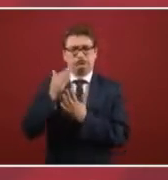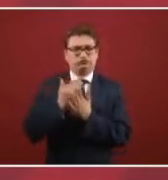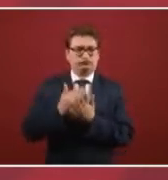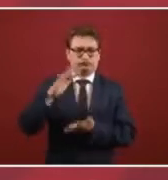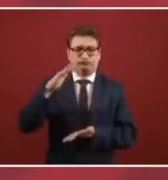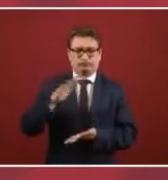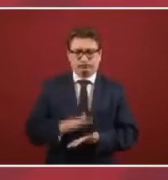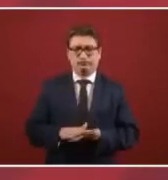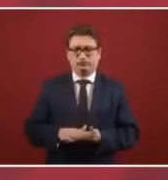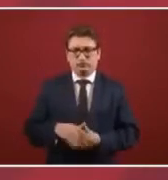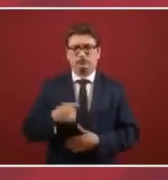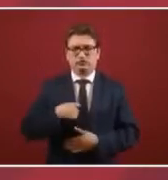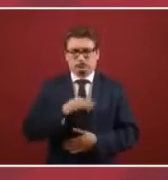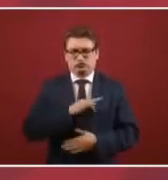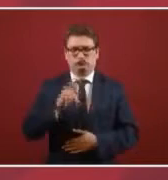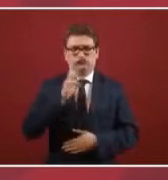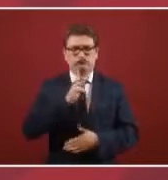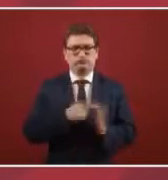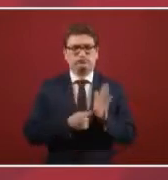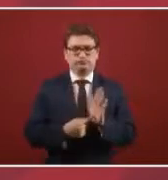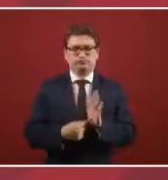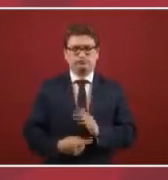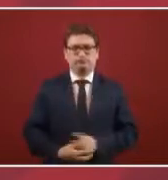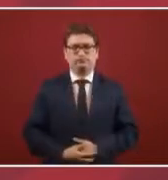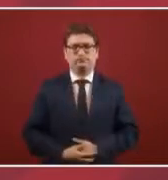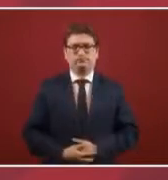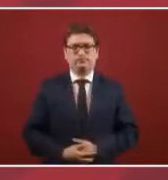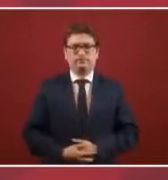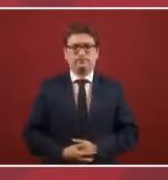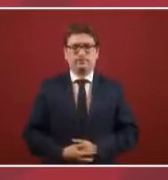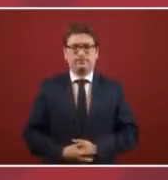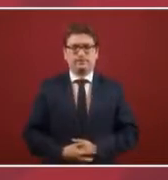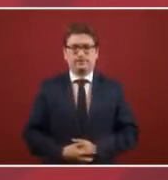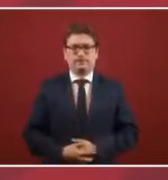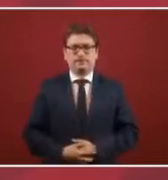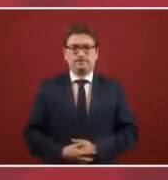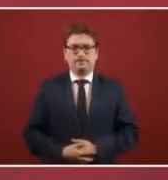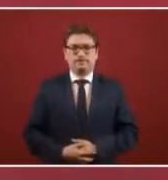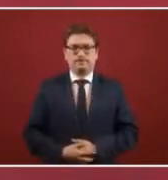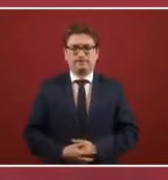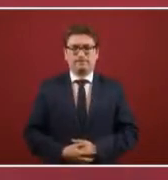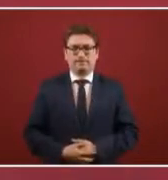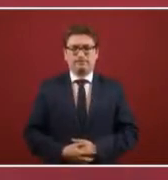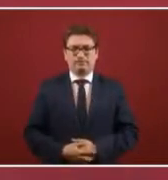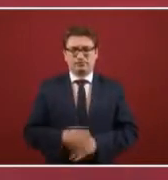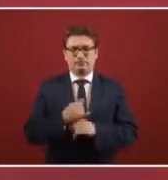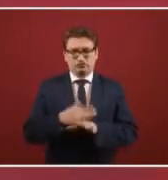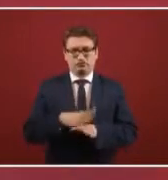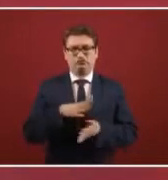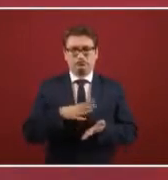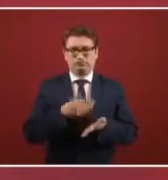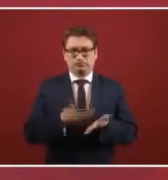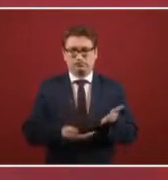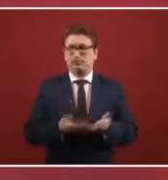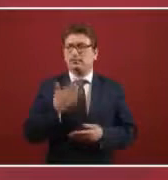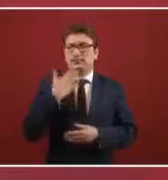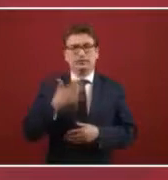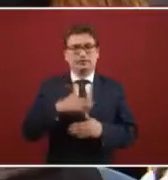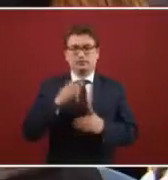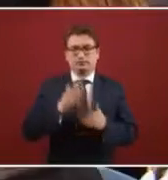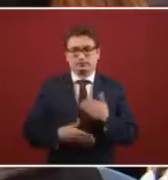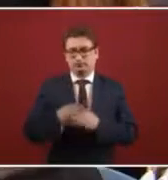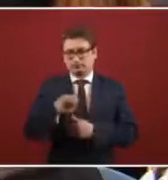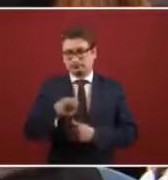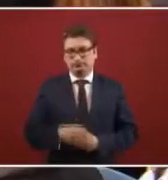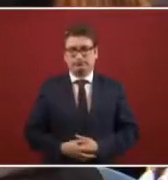homicides. y lo puedo probar, And I can prove it. porque tenemos los datos. Because we Muy have the bien, data. terminamos contigo.